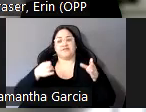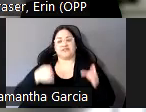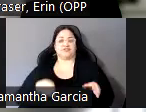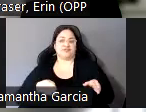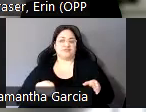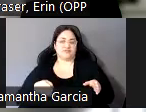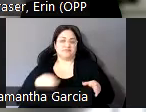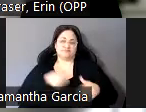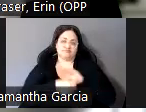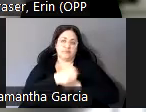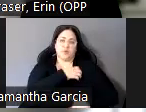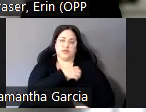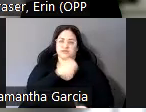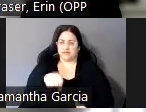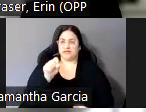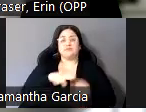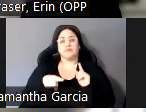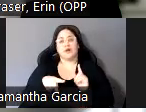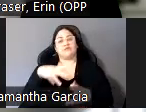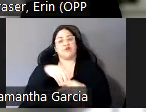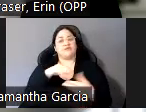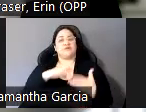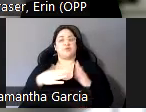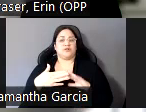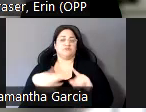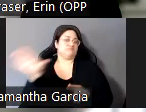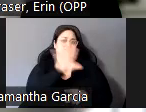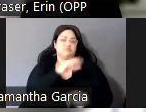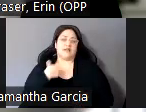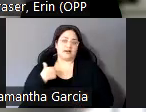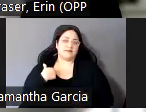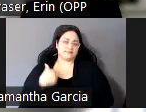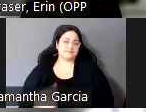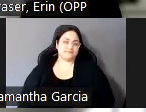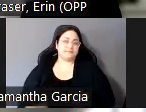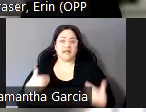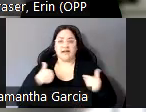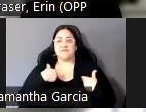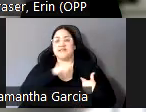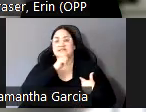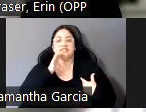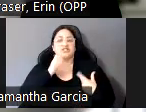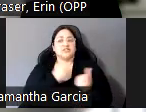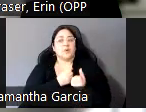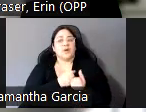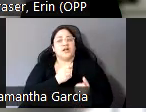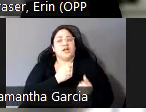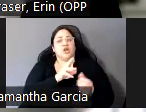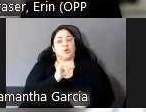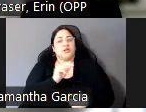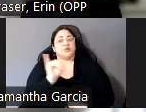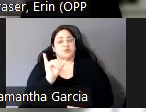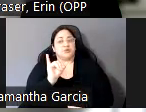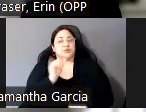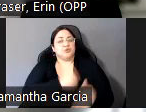in Canada. So the Canadian Anti-Fraud Center, we have our senior support unit. You can send a request to our